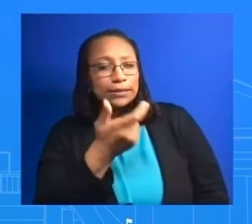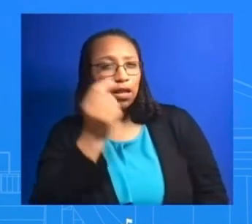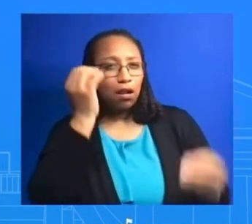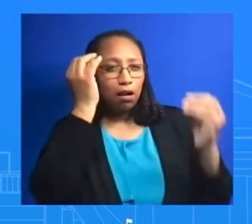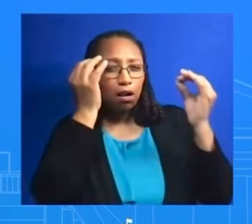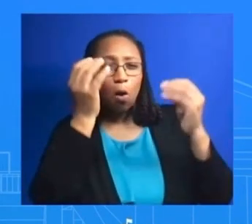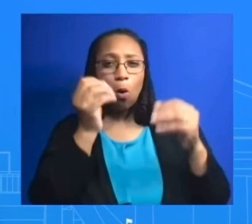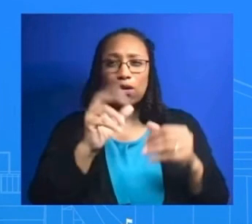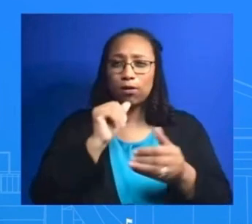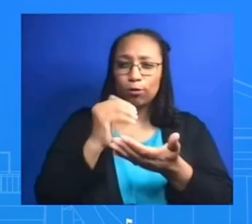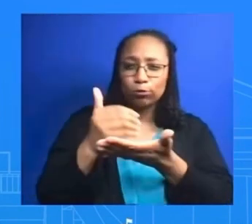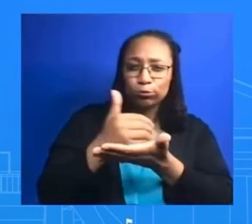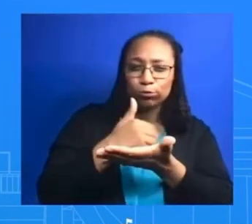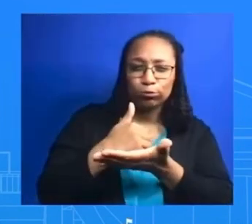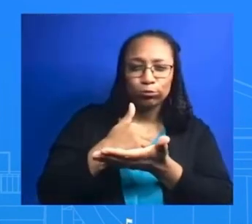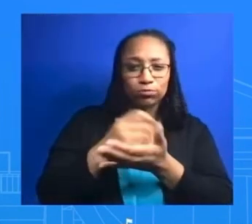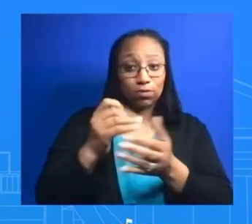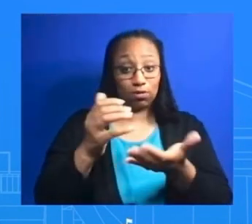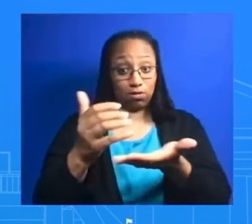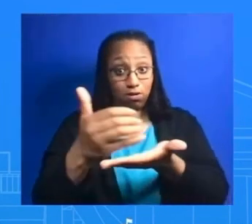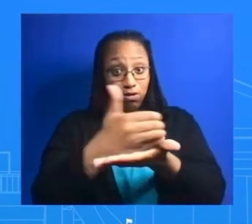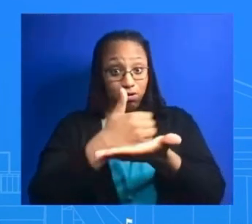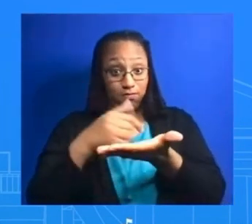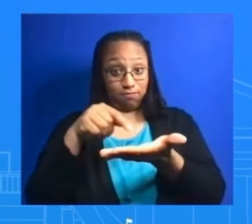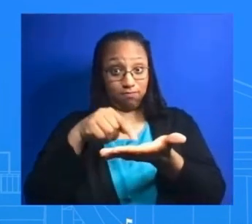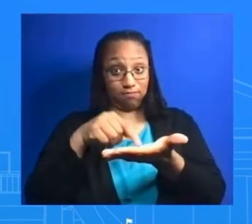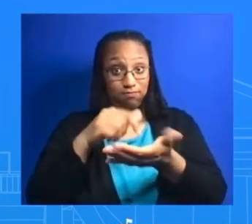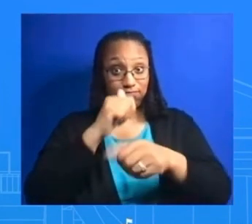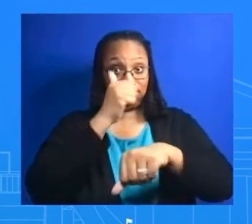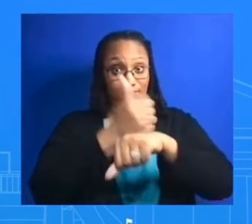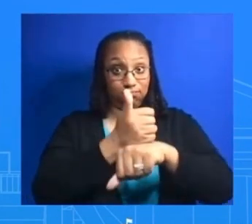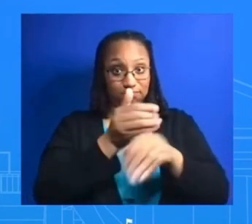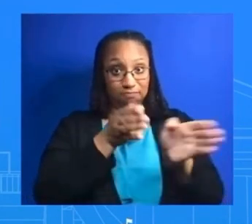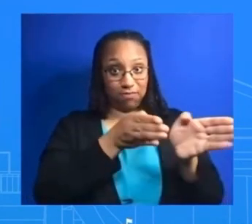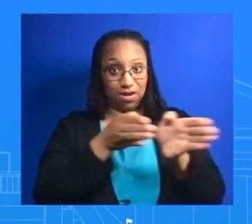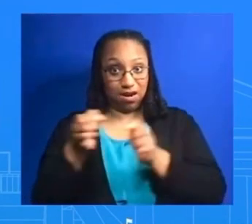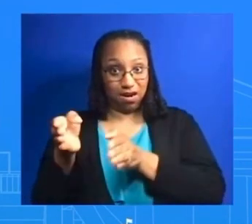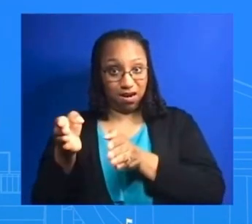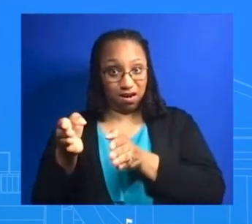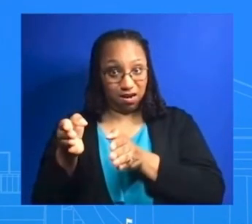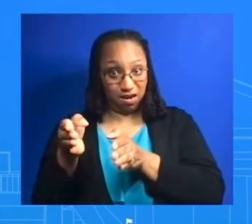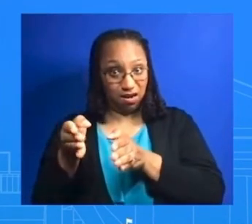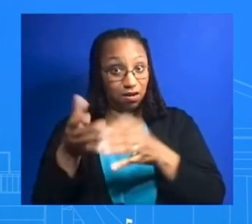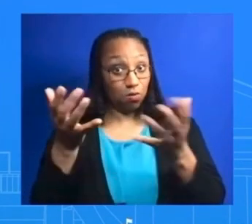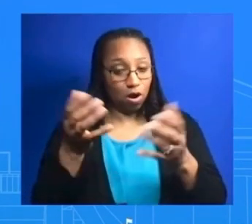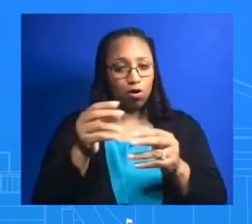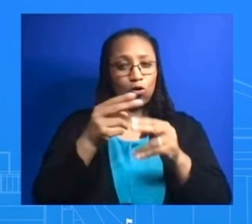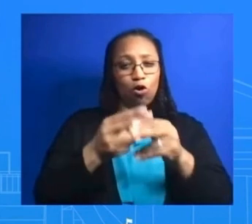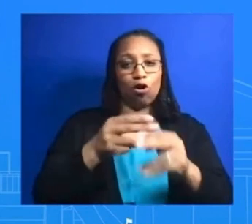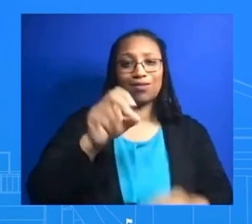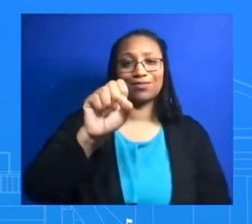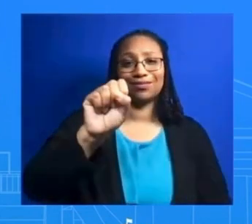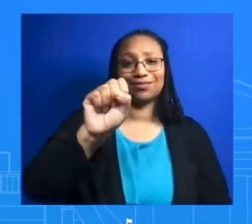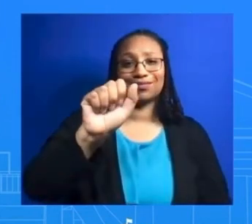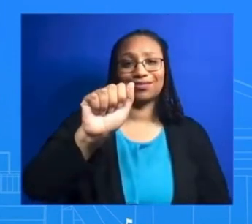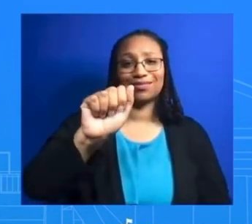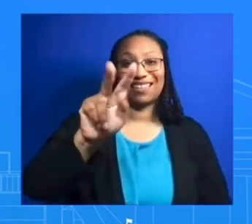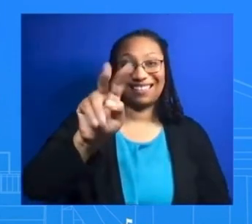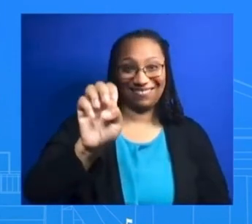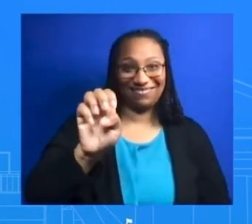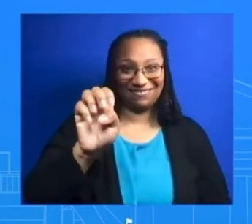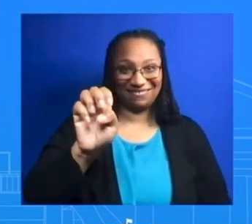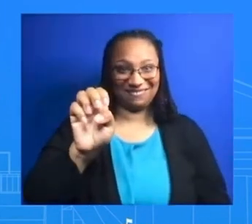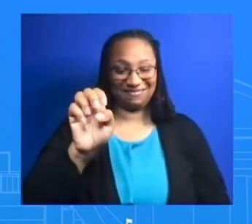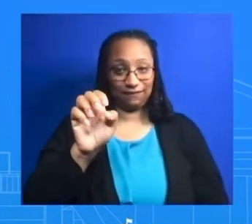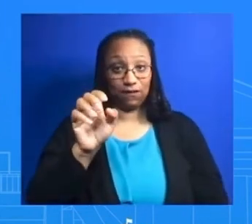today, SAVE, we're calling it SAVE, will cut in half loan payments for